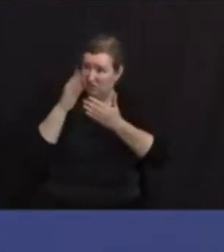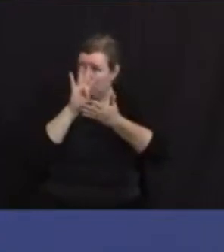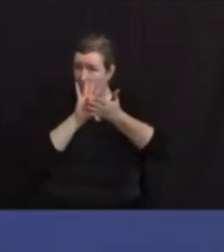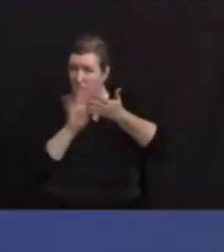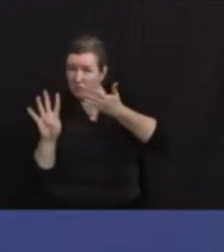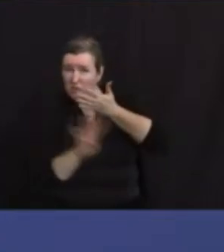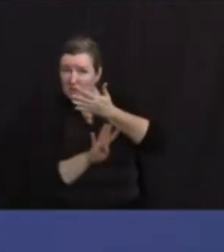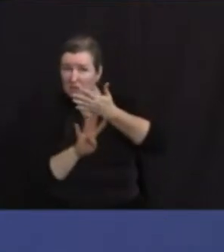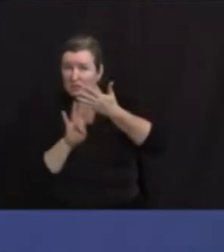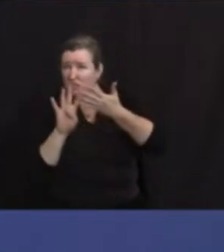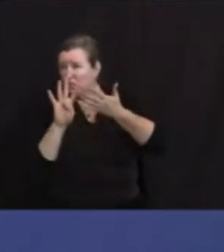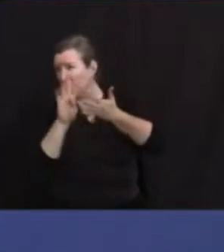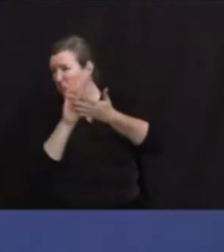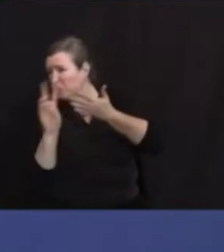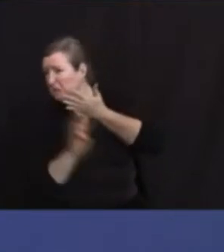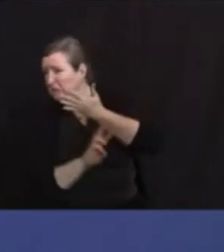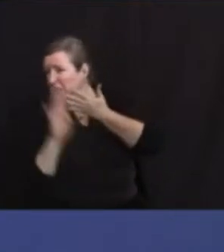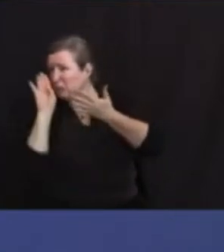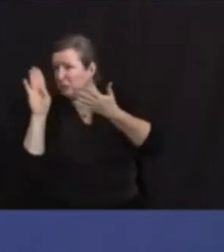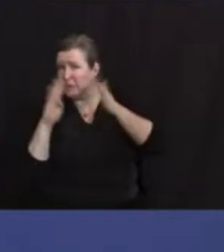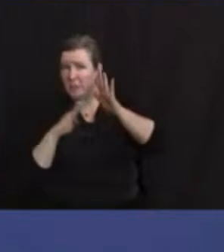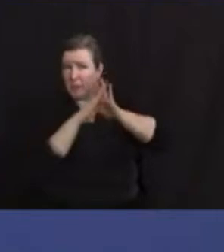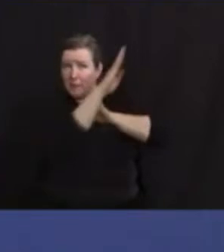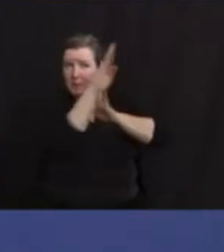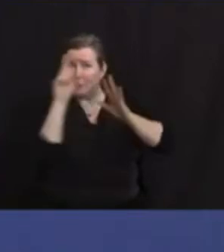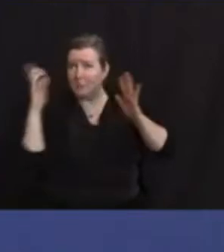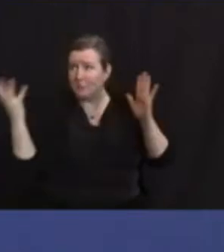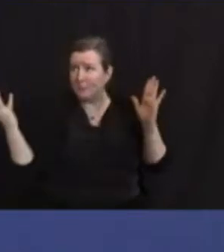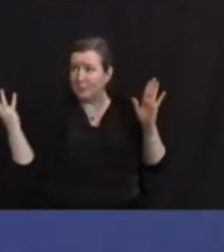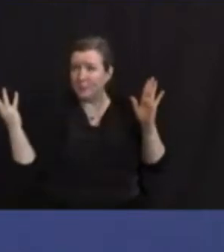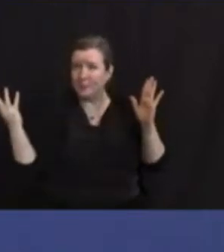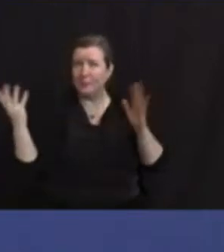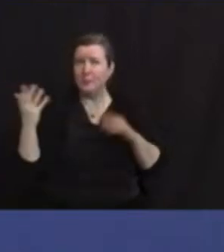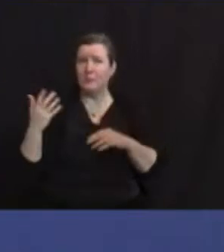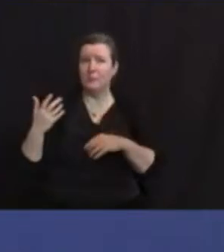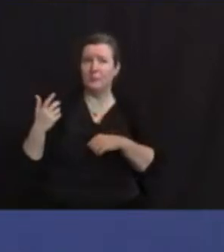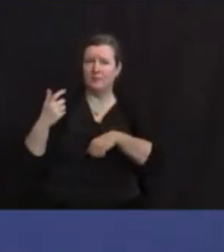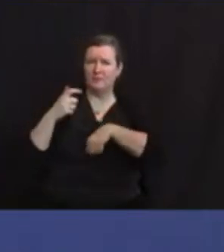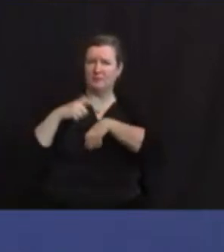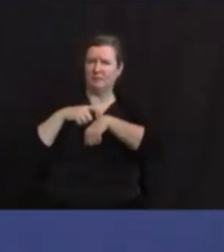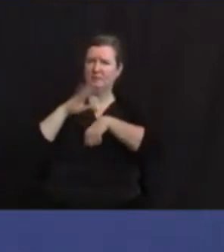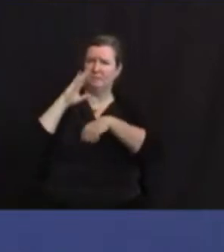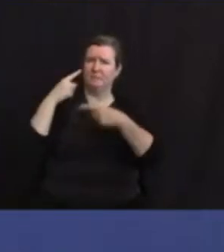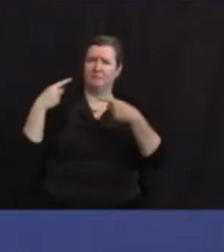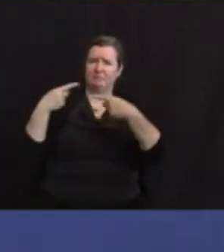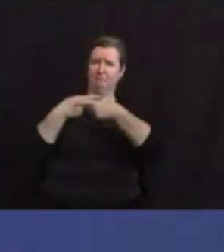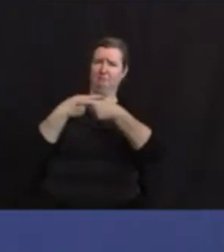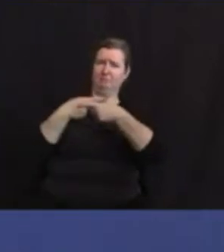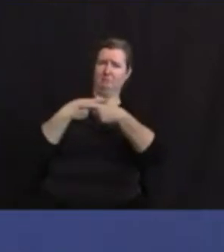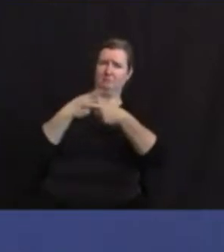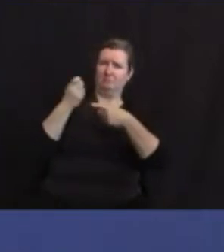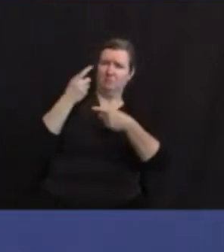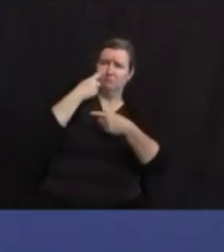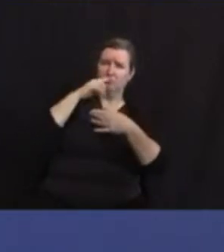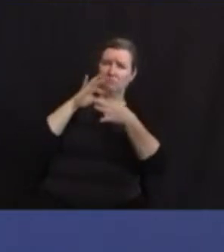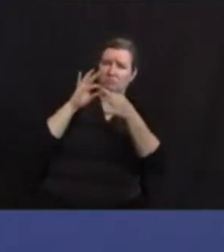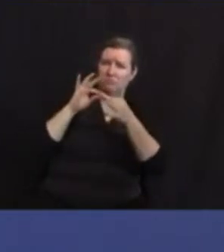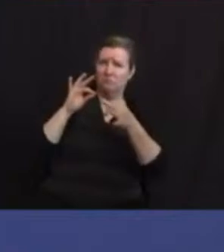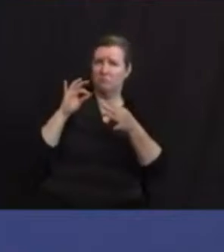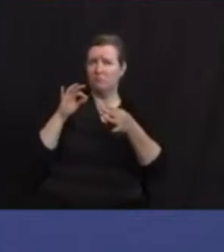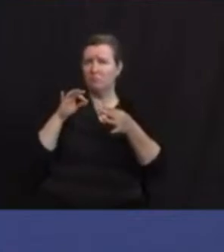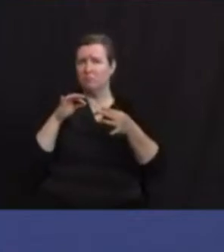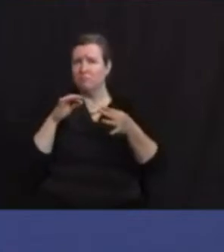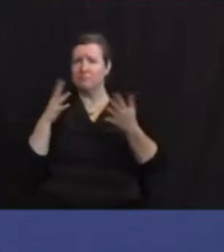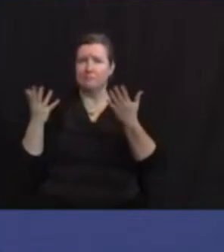weeks. The timing just seems curious. Could you guys talk a little bit about other factors that were considered when making